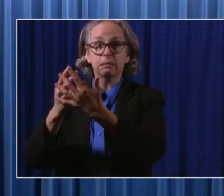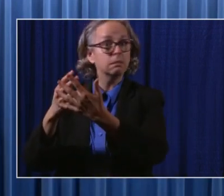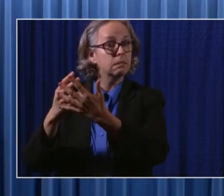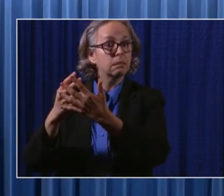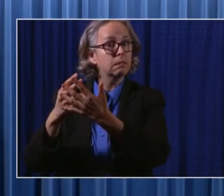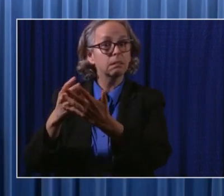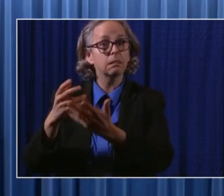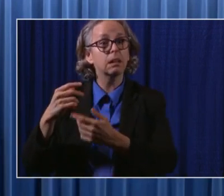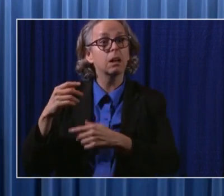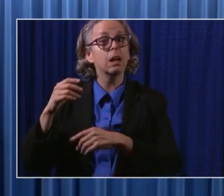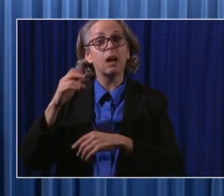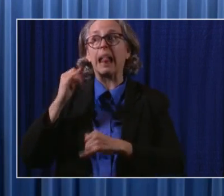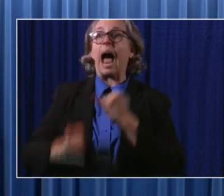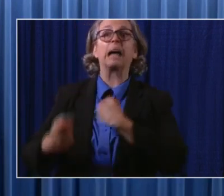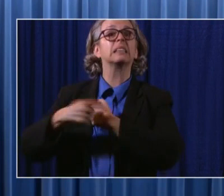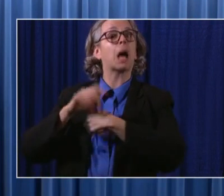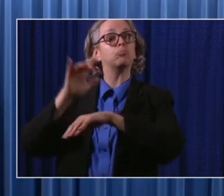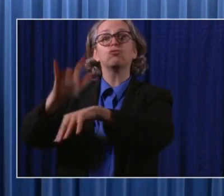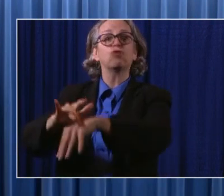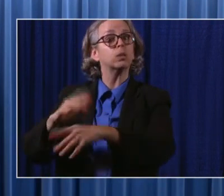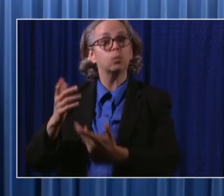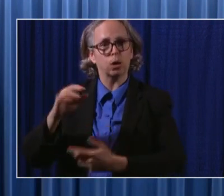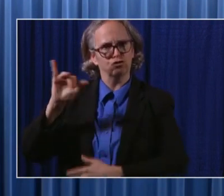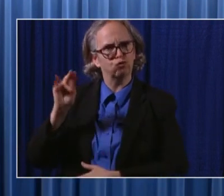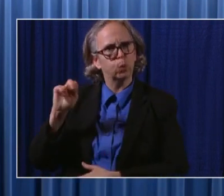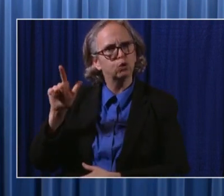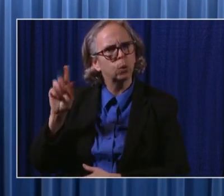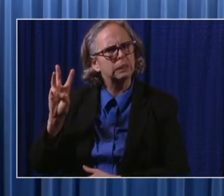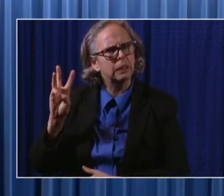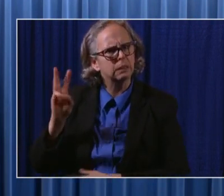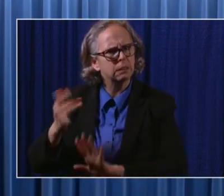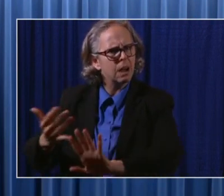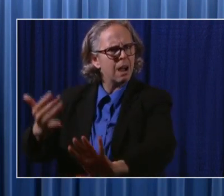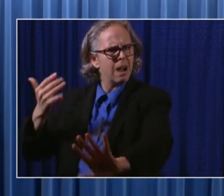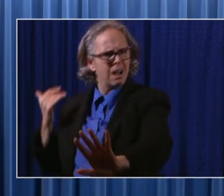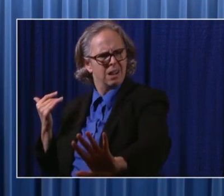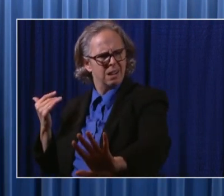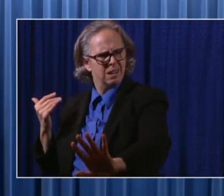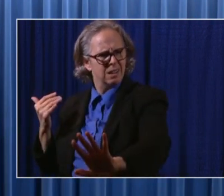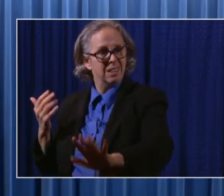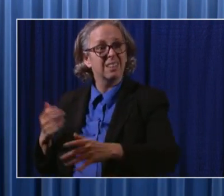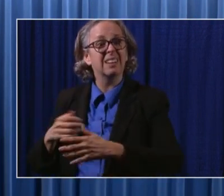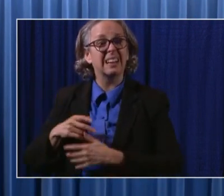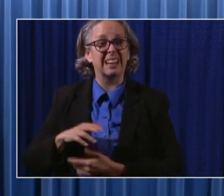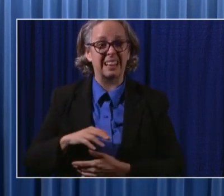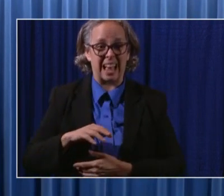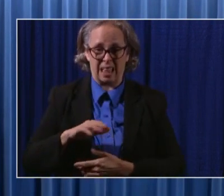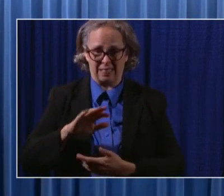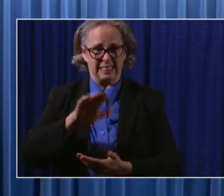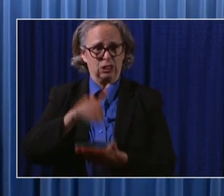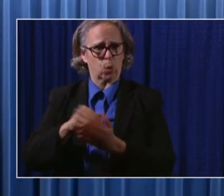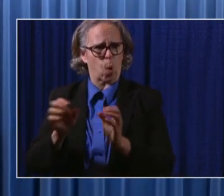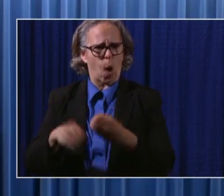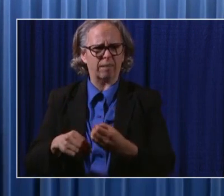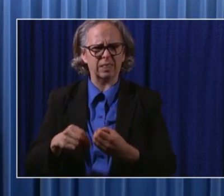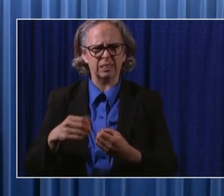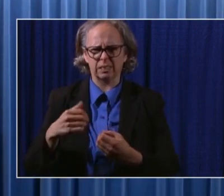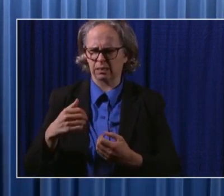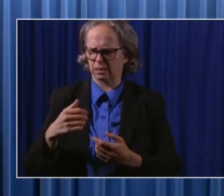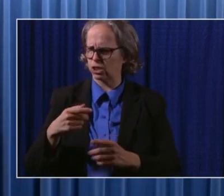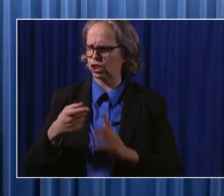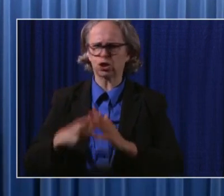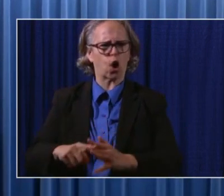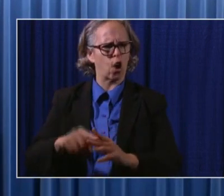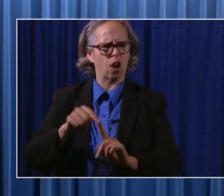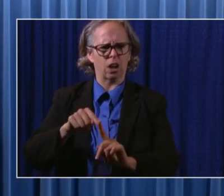been at the central office since last Tuesday, July 21st. She's currently working from